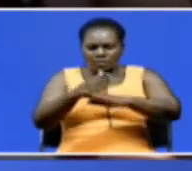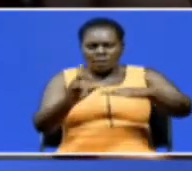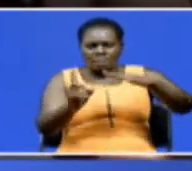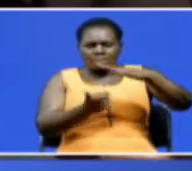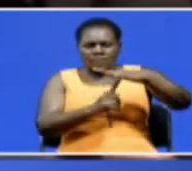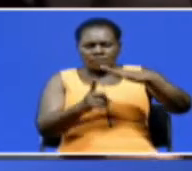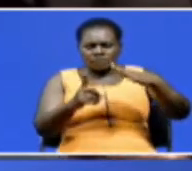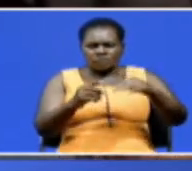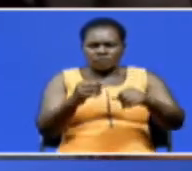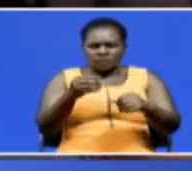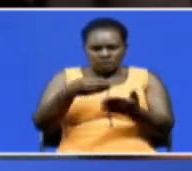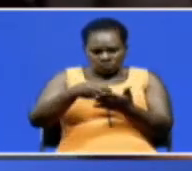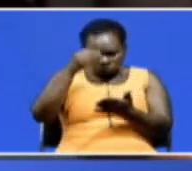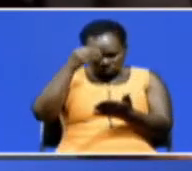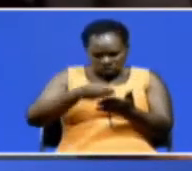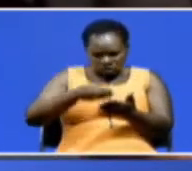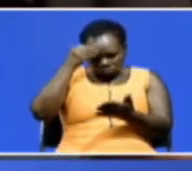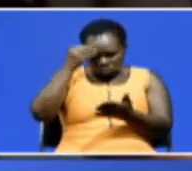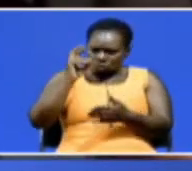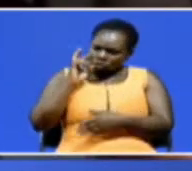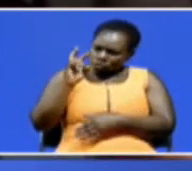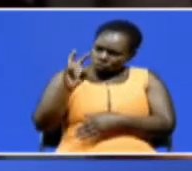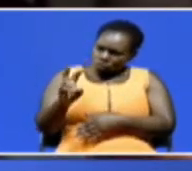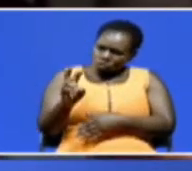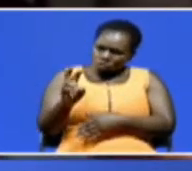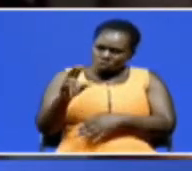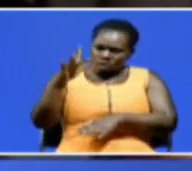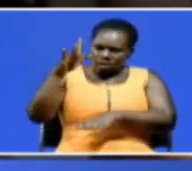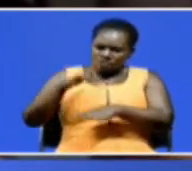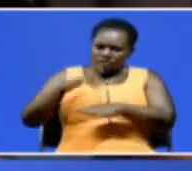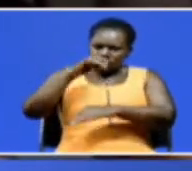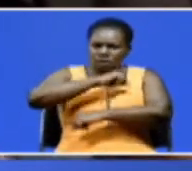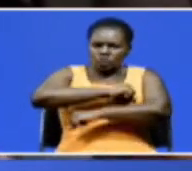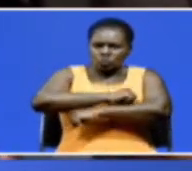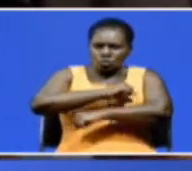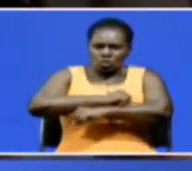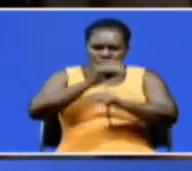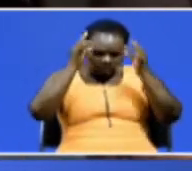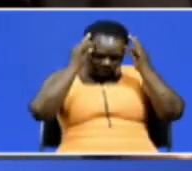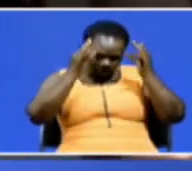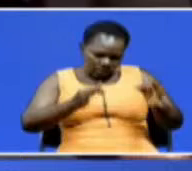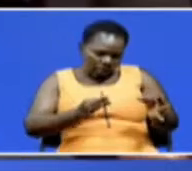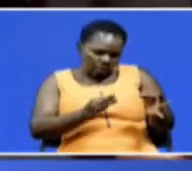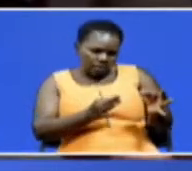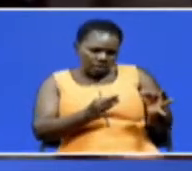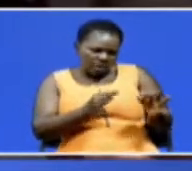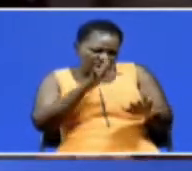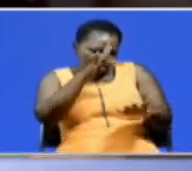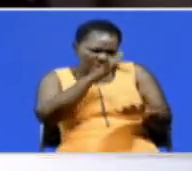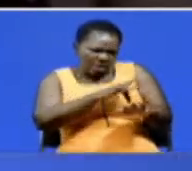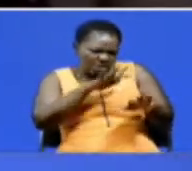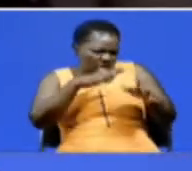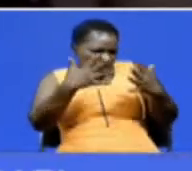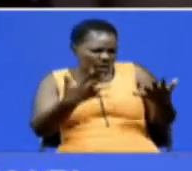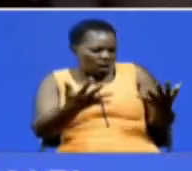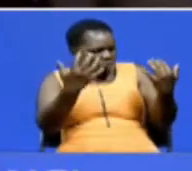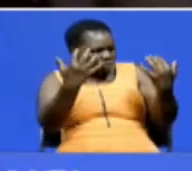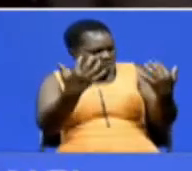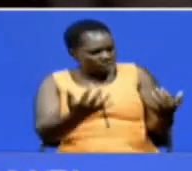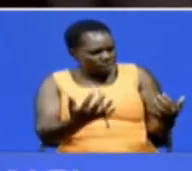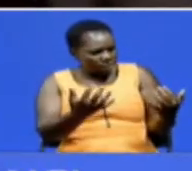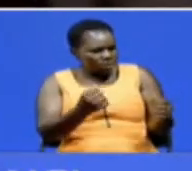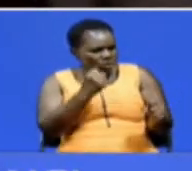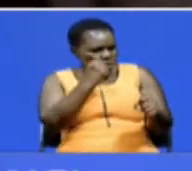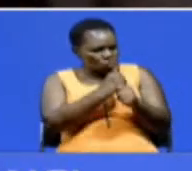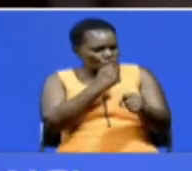Education, and they're sitting together to be able to look at, one, the affected schools to determine what the extent of that is, and what measures